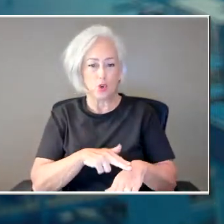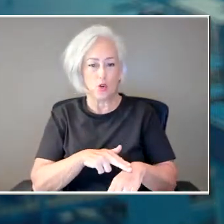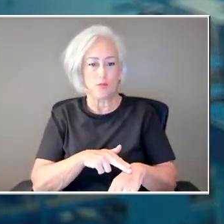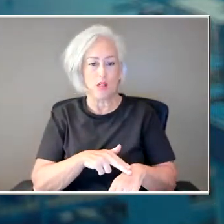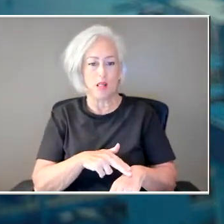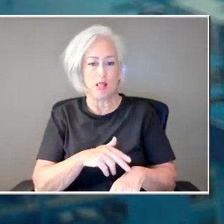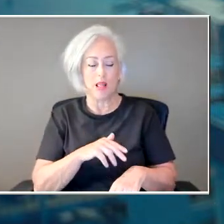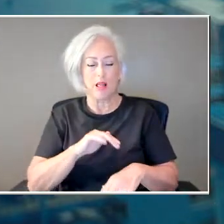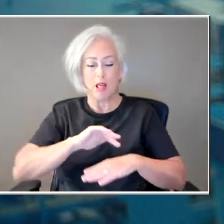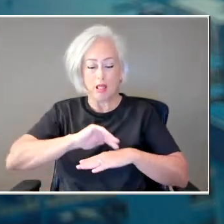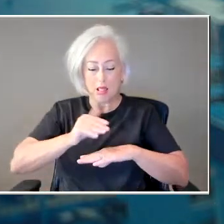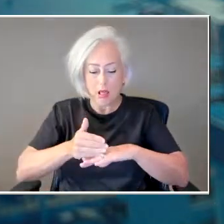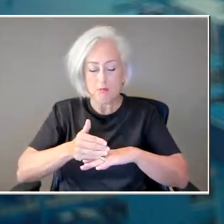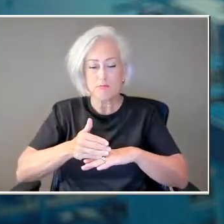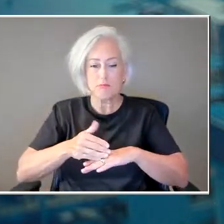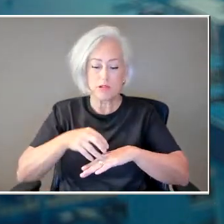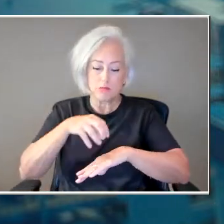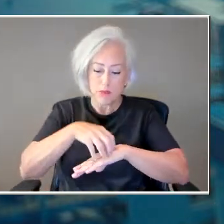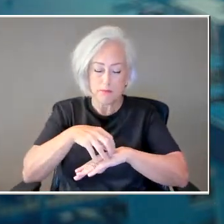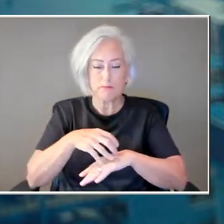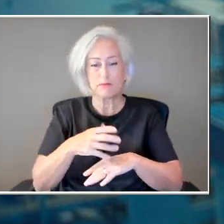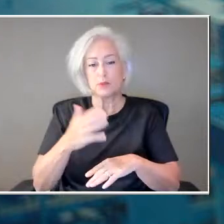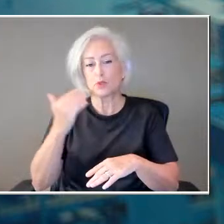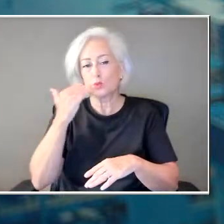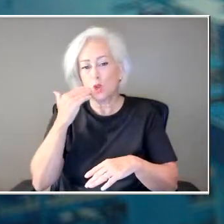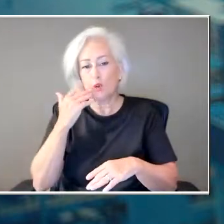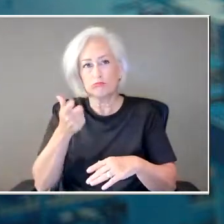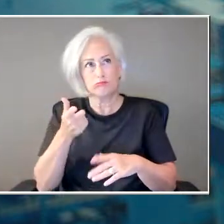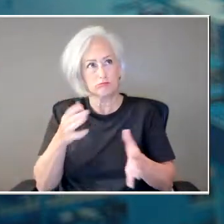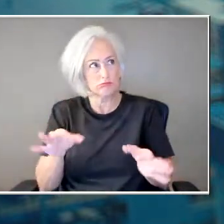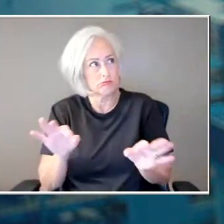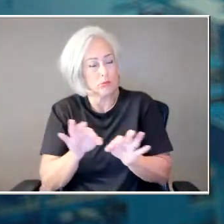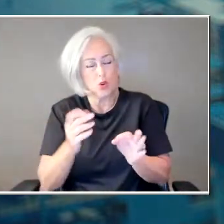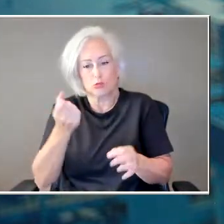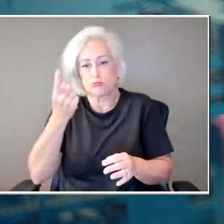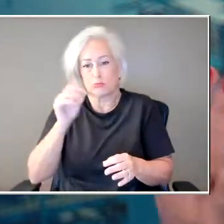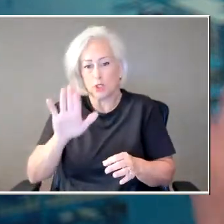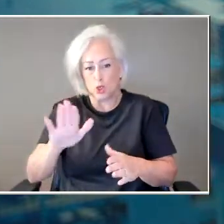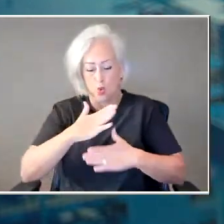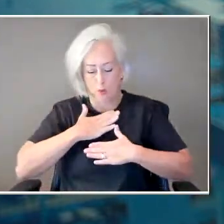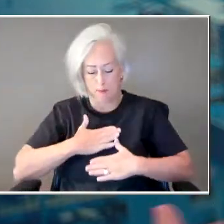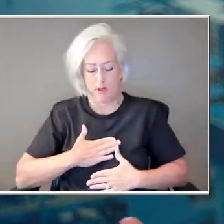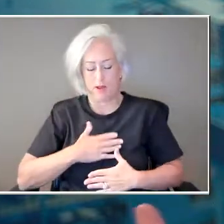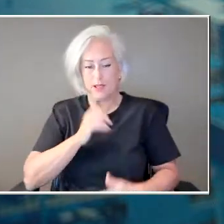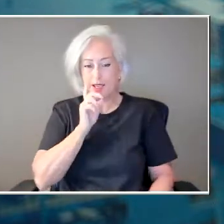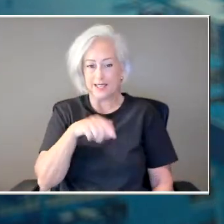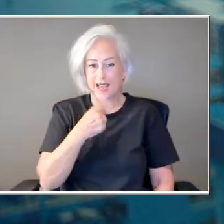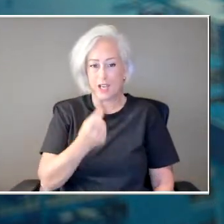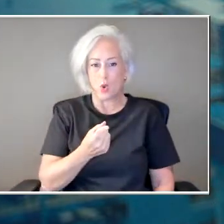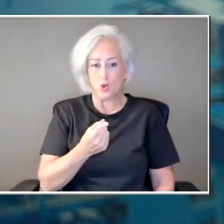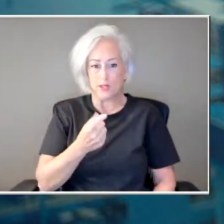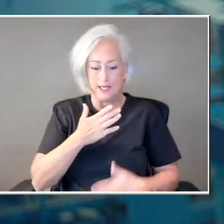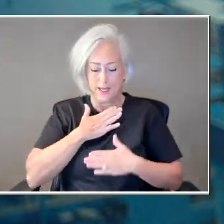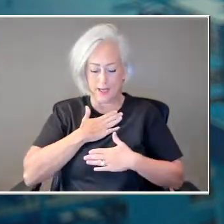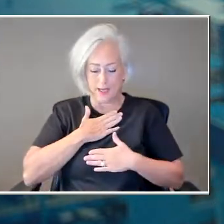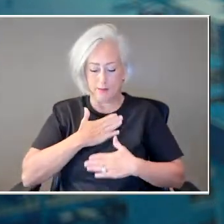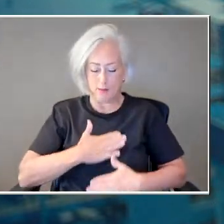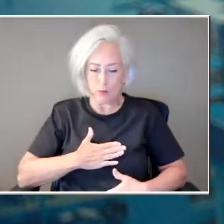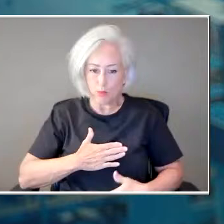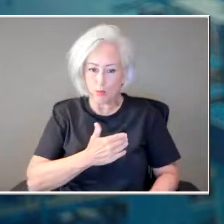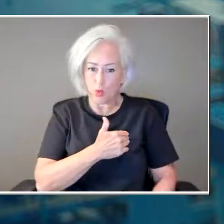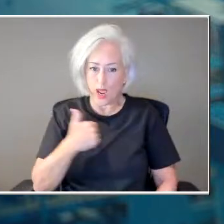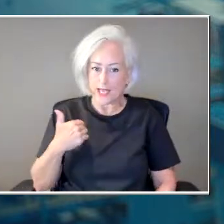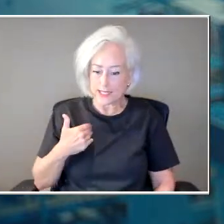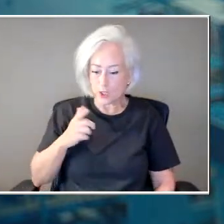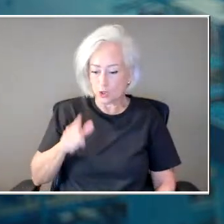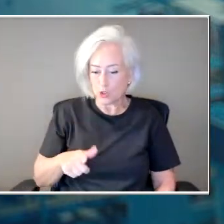overall for our health to understand what our body is. So it's not just breast. We should be doing physical exams and understanding what our body feels